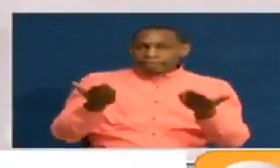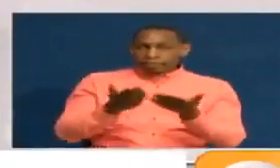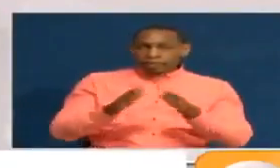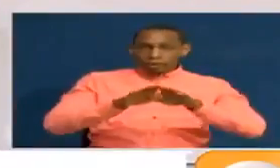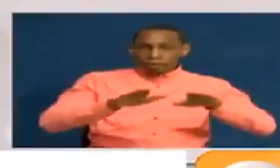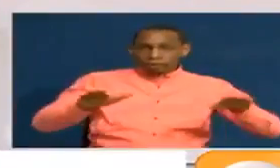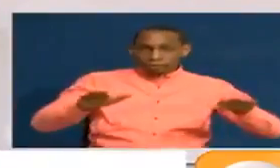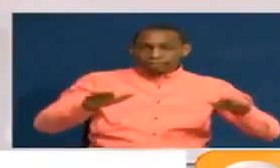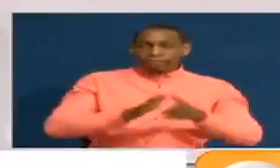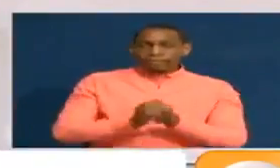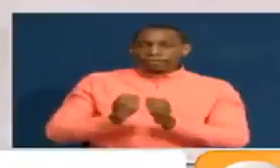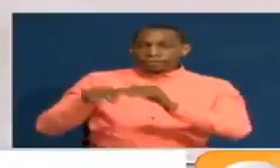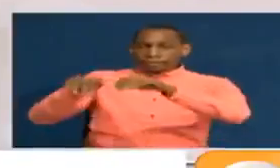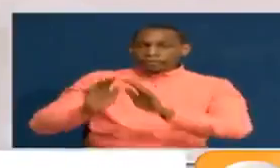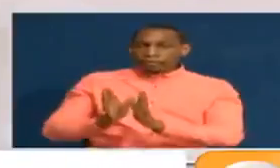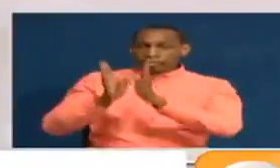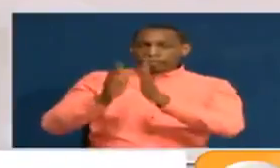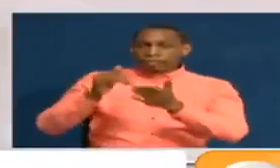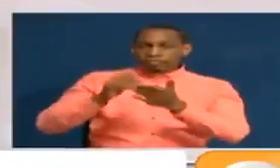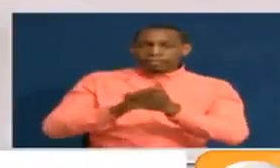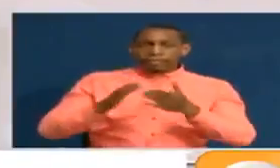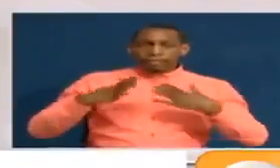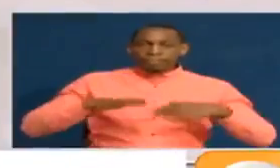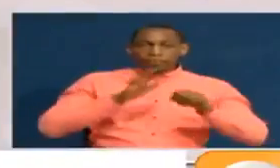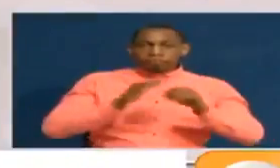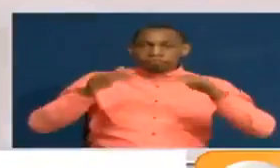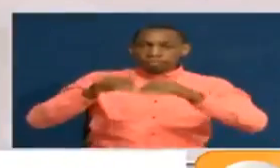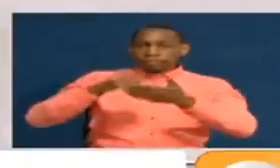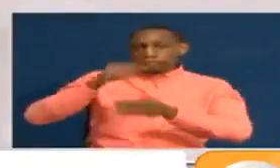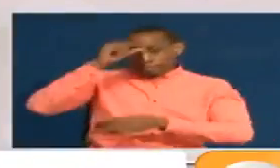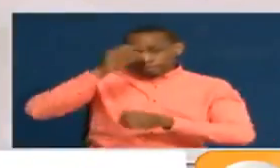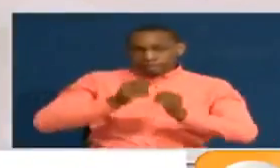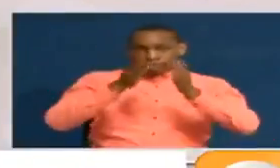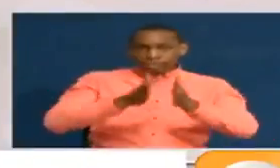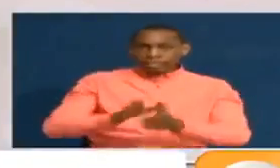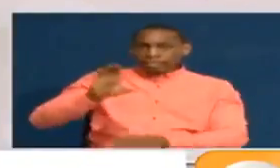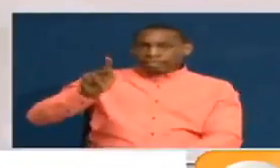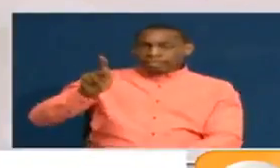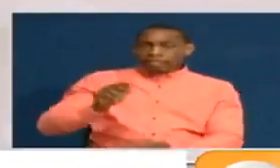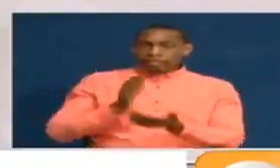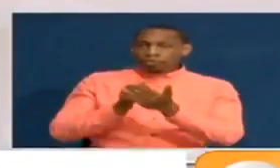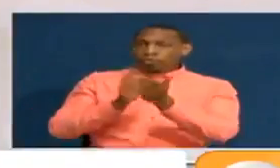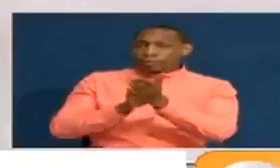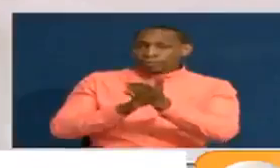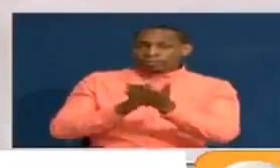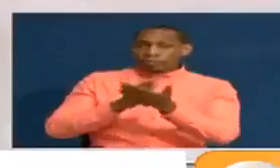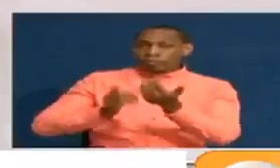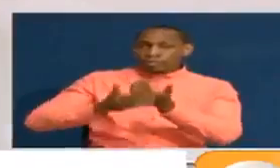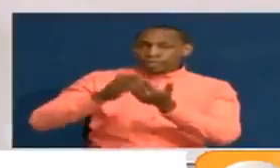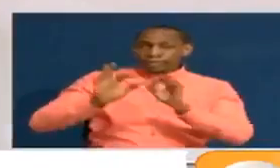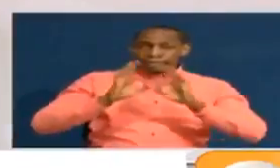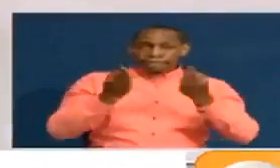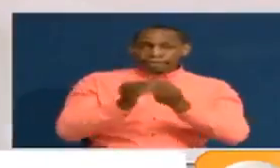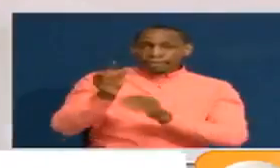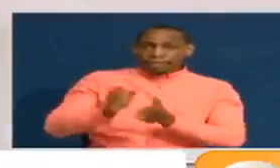Bendor Farm. In a funeral ceremony attended by hundreds, among them government officials, Kirubi was eulogized as a caring family